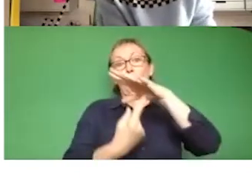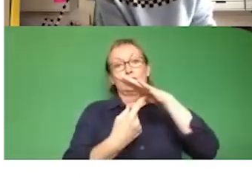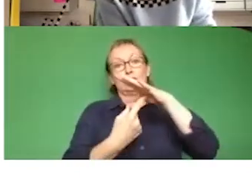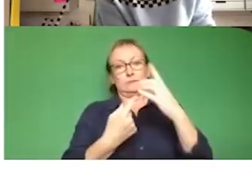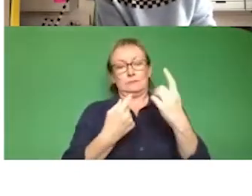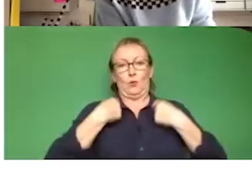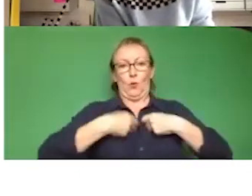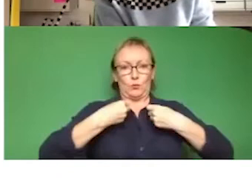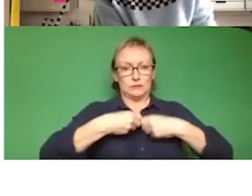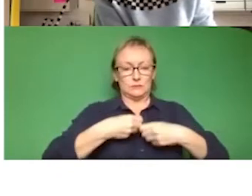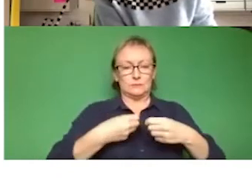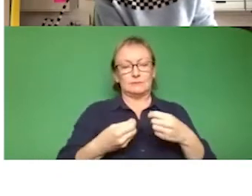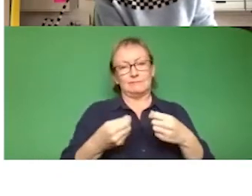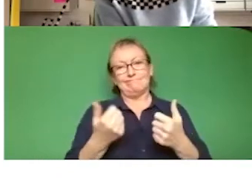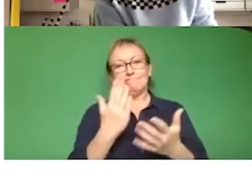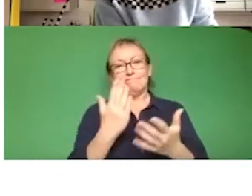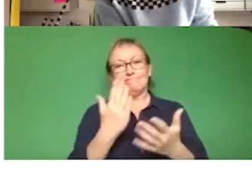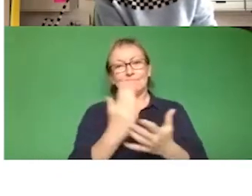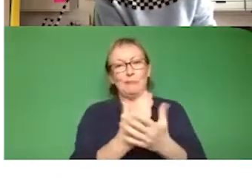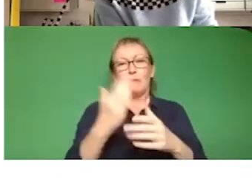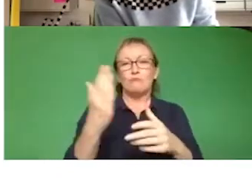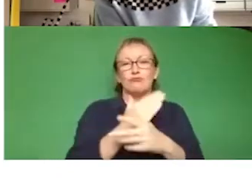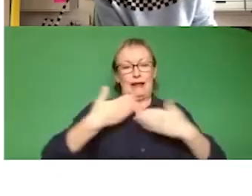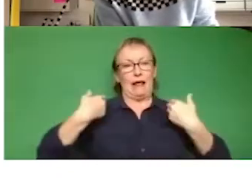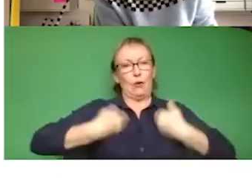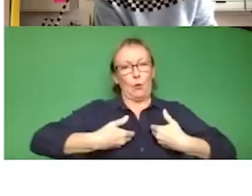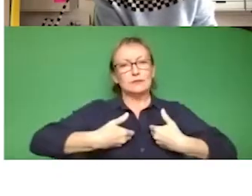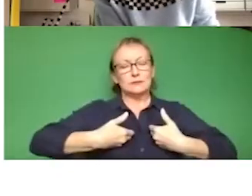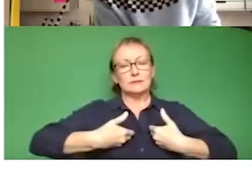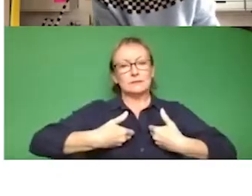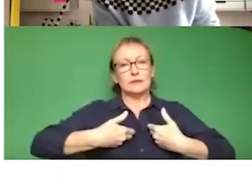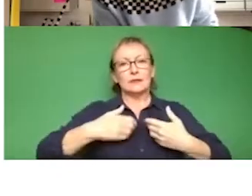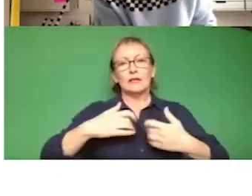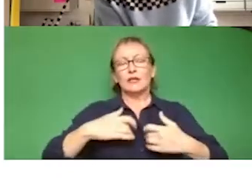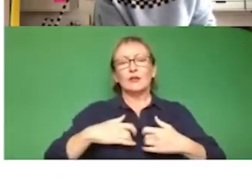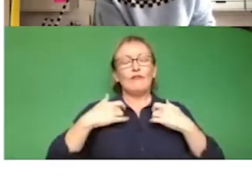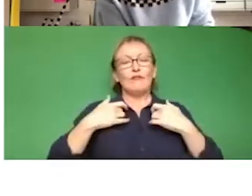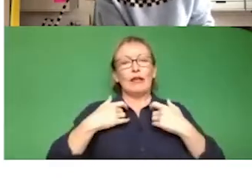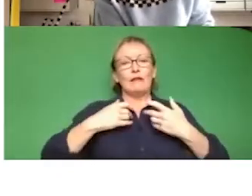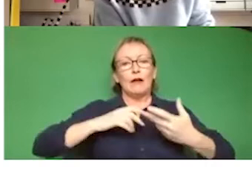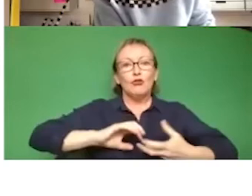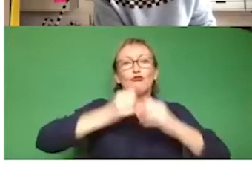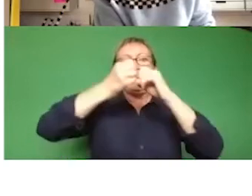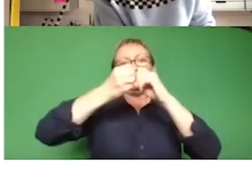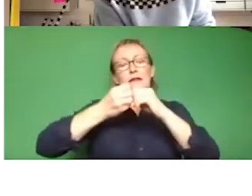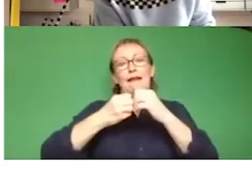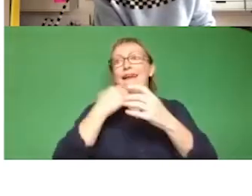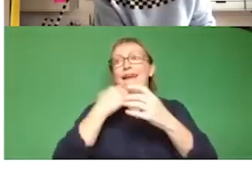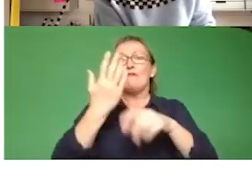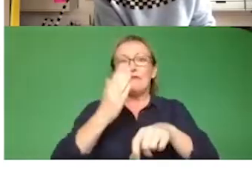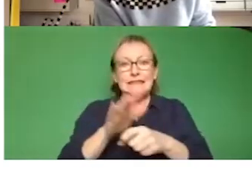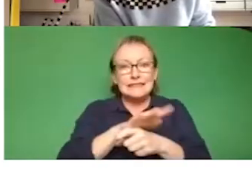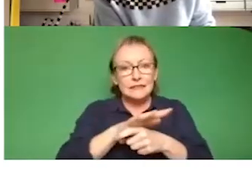lots of permanent pieces in our collection. Mm-hmm. We don't feel we like to sort of recreate everything every season, you know. So this is